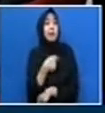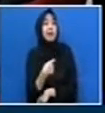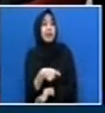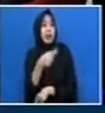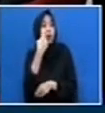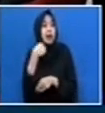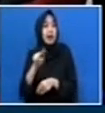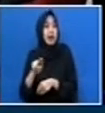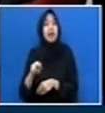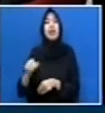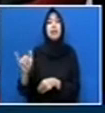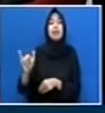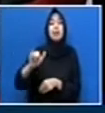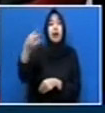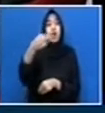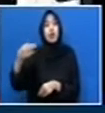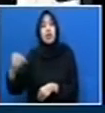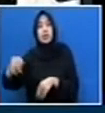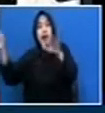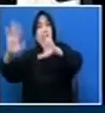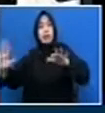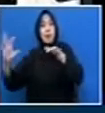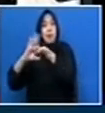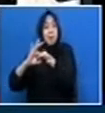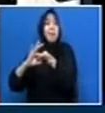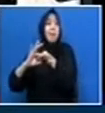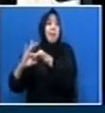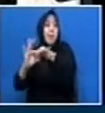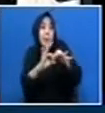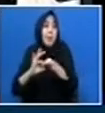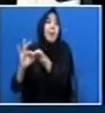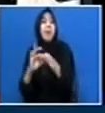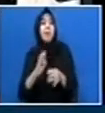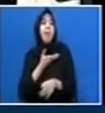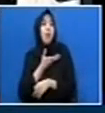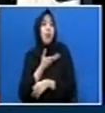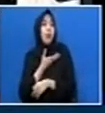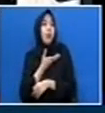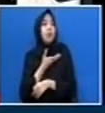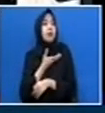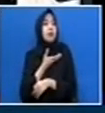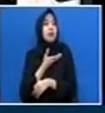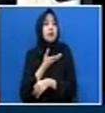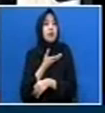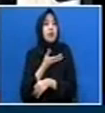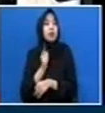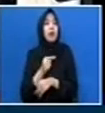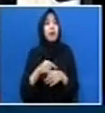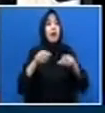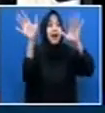have a strategic partnership with Indonesia, but with ASEAN, of course. Indonesia is host to ASEAN. You were